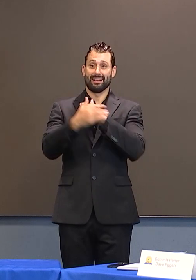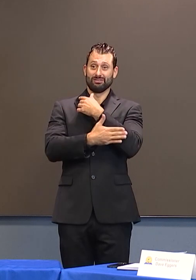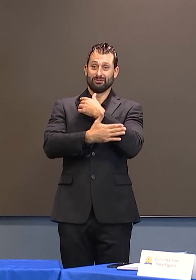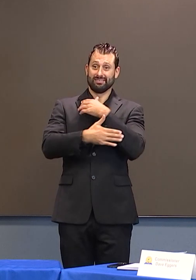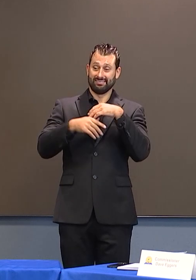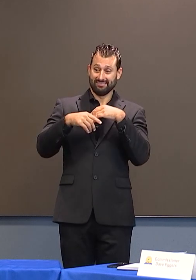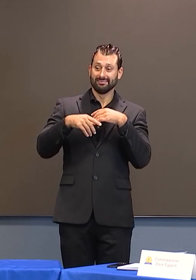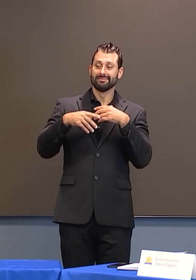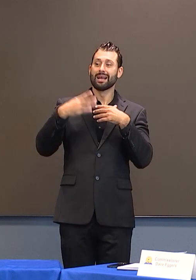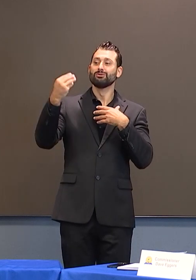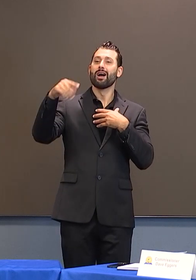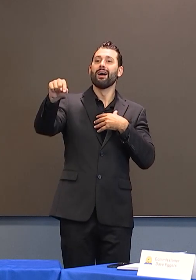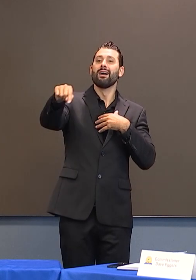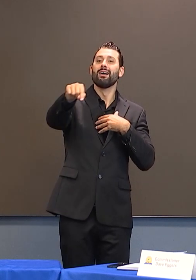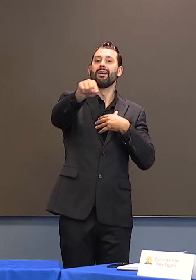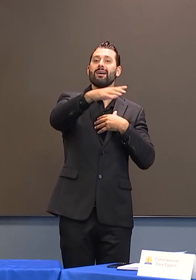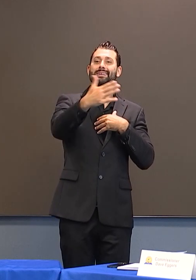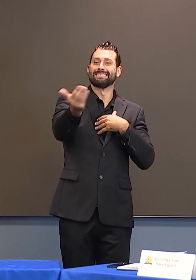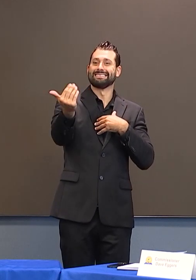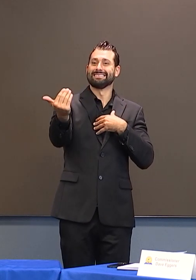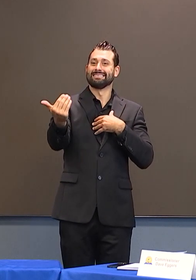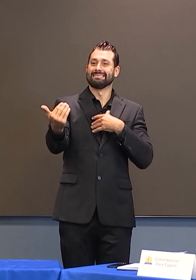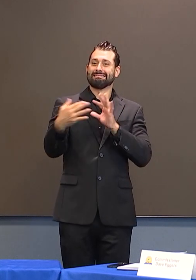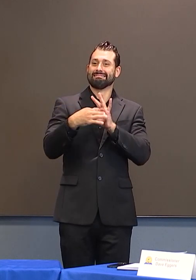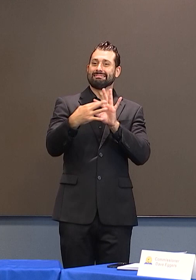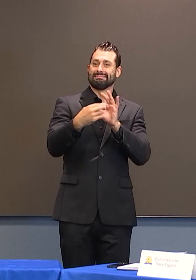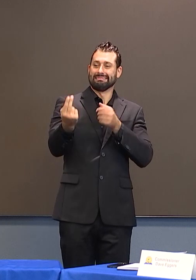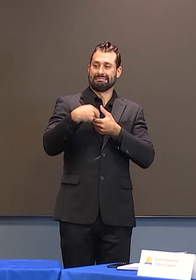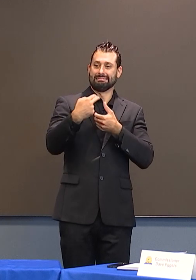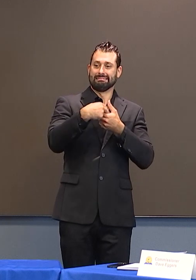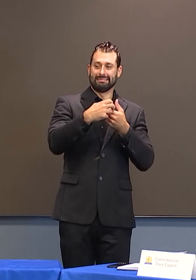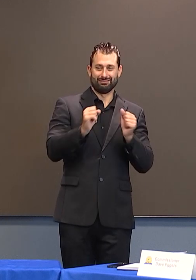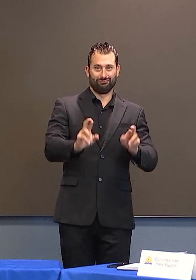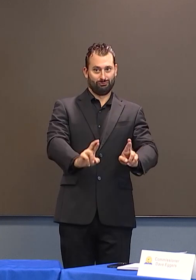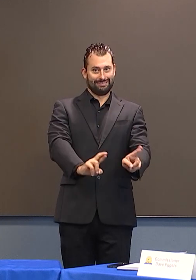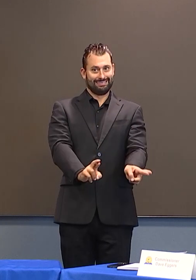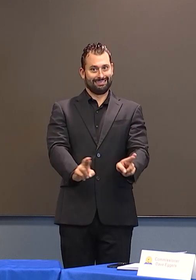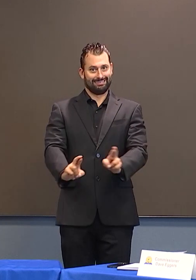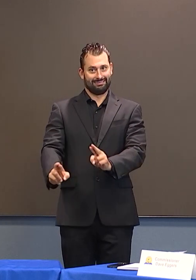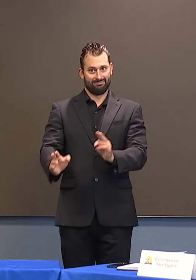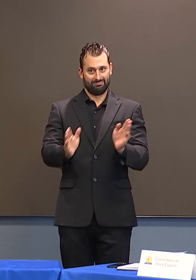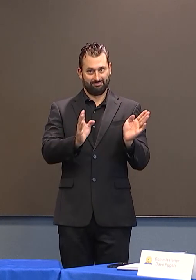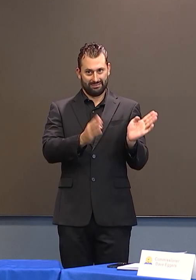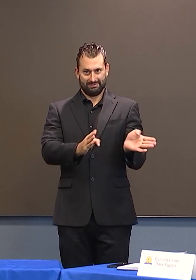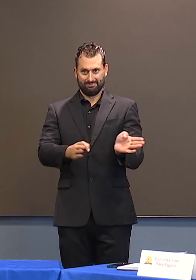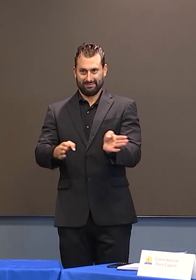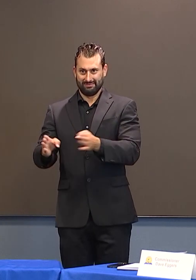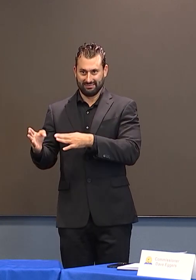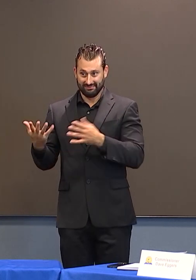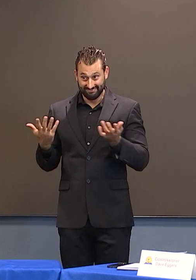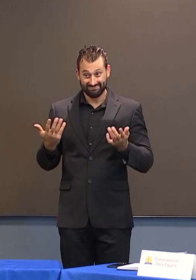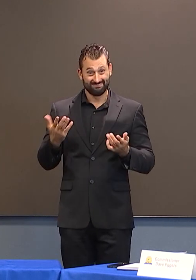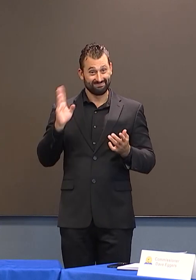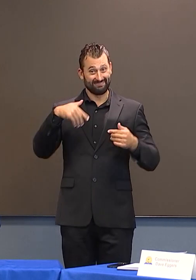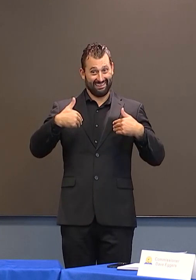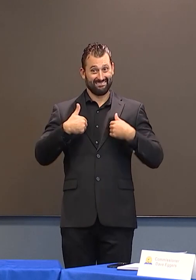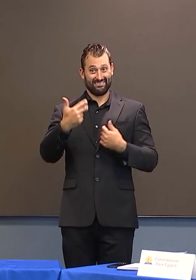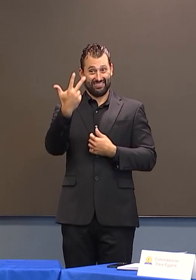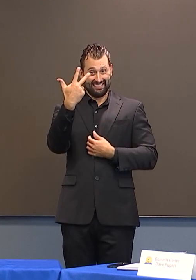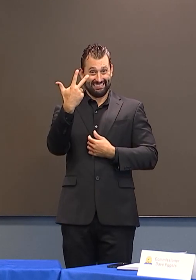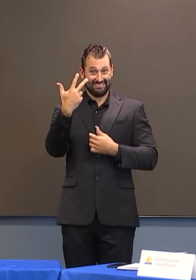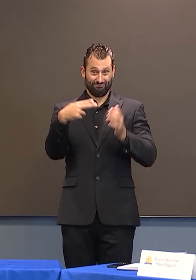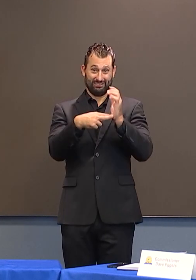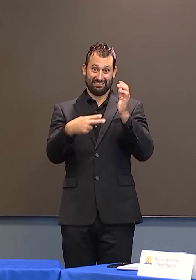we're attached to the mainland by three bridges, so if anything happens to them we want to have that contingency plan in place. The State is very